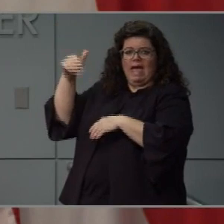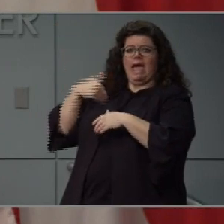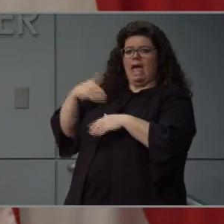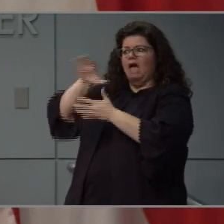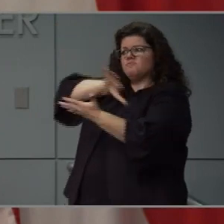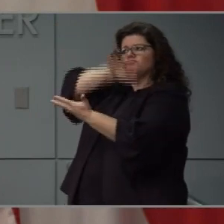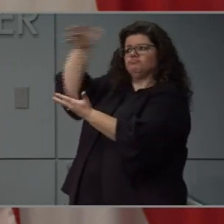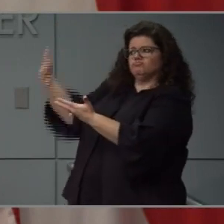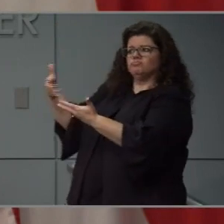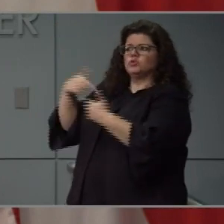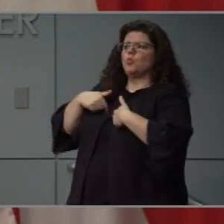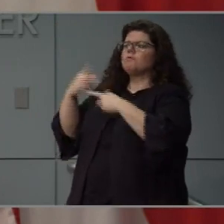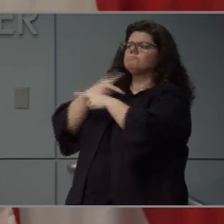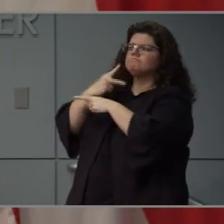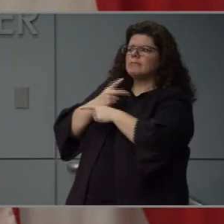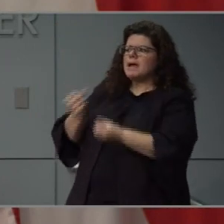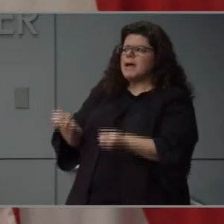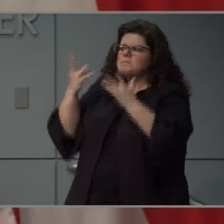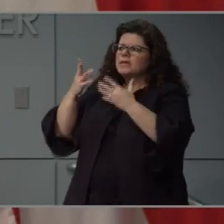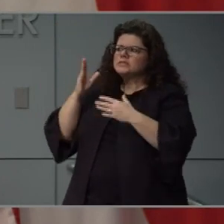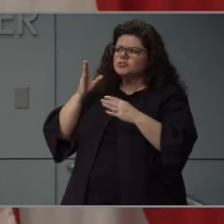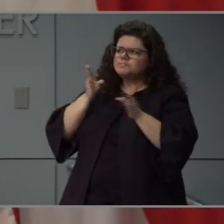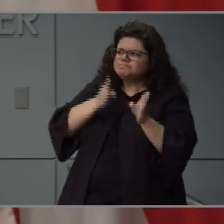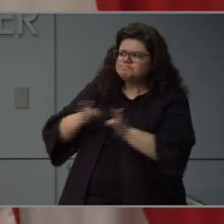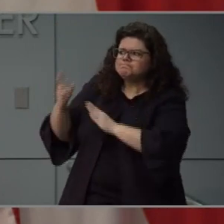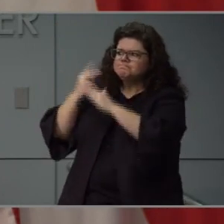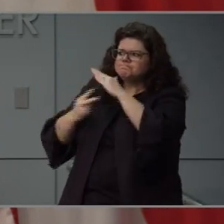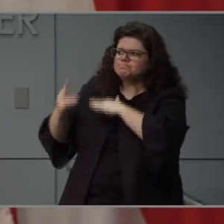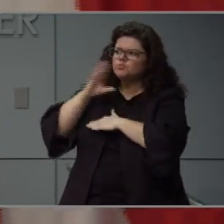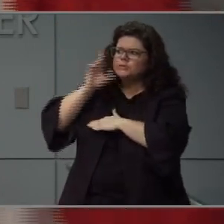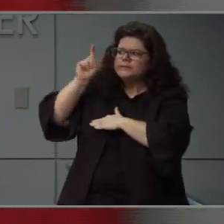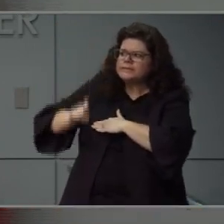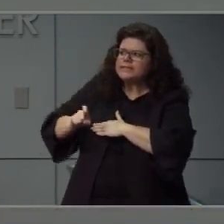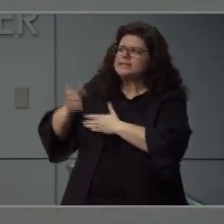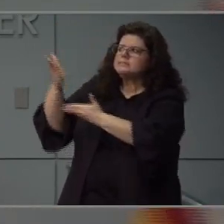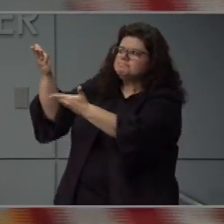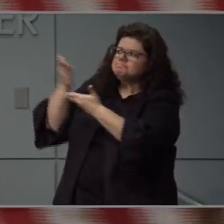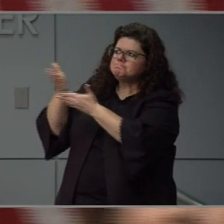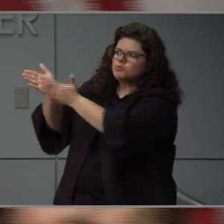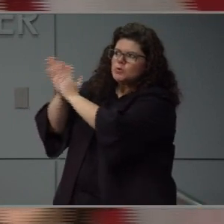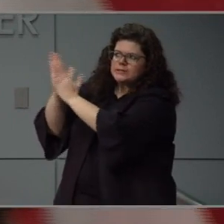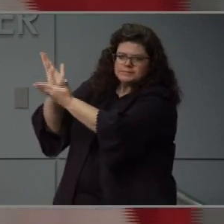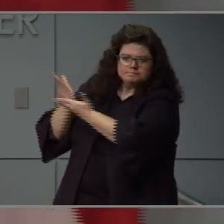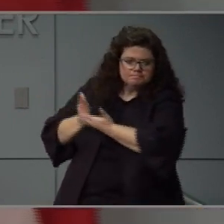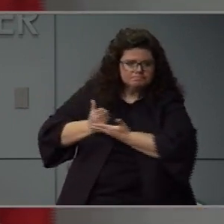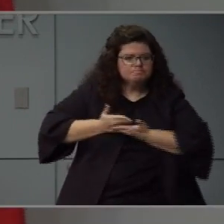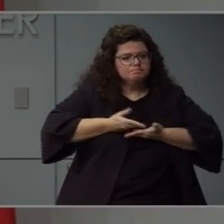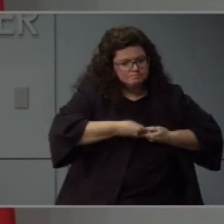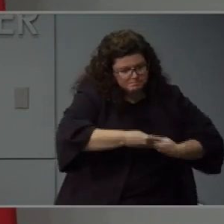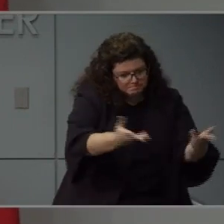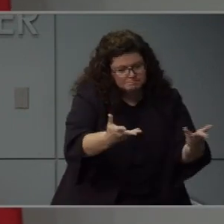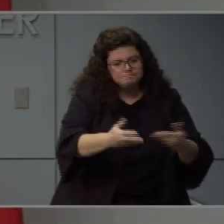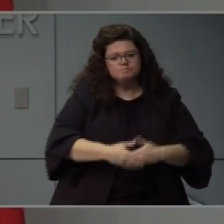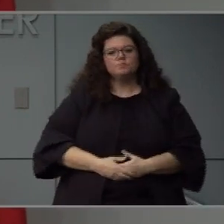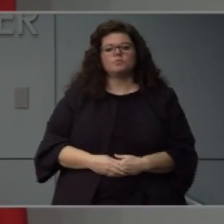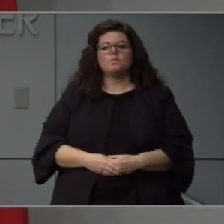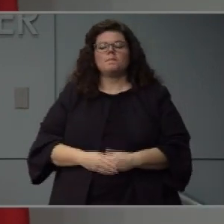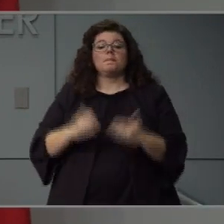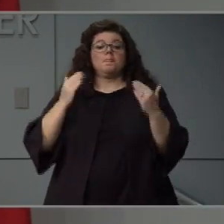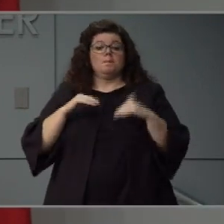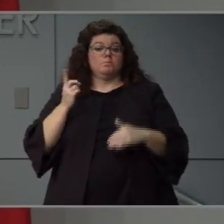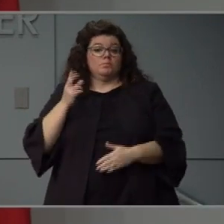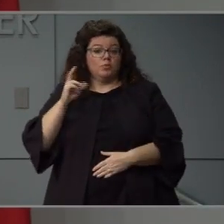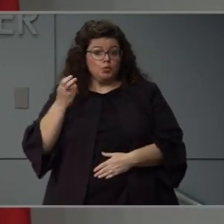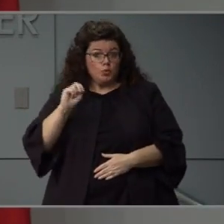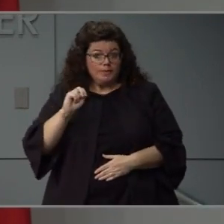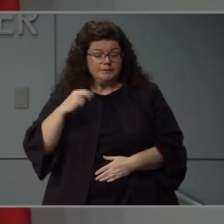front. Ma'am? Great. Thank you, Director. And Julie, the one other thing I would add is that we are working with